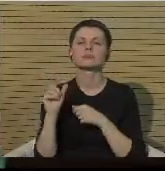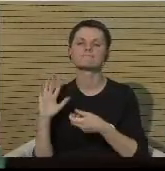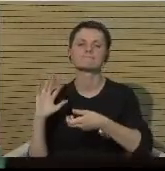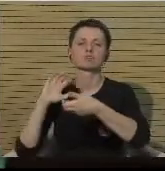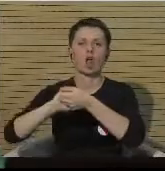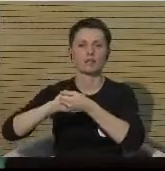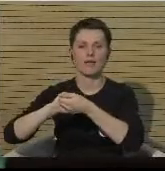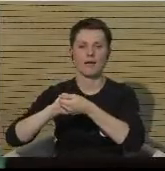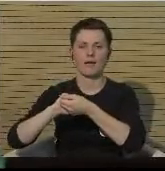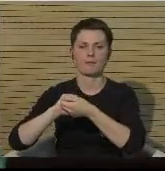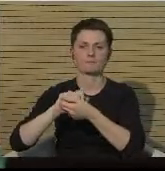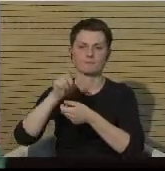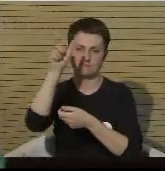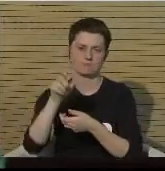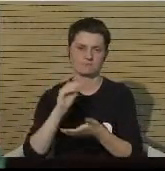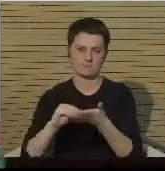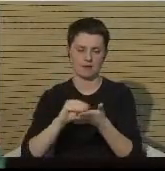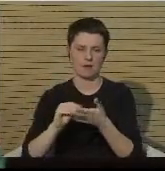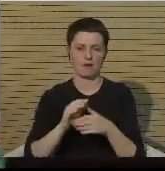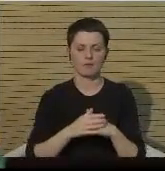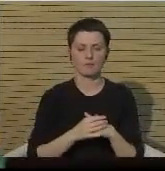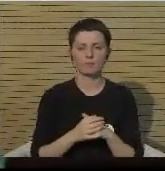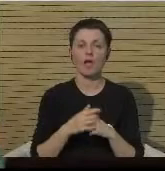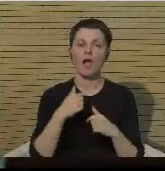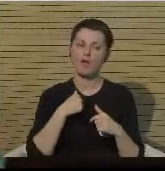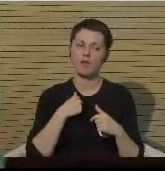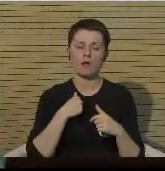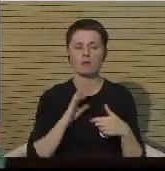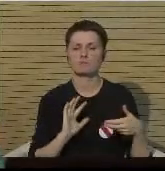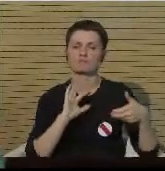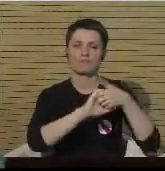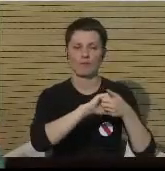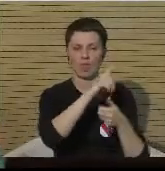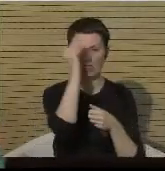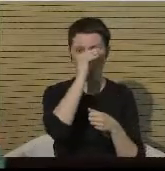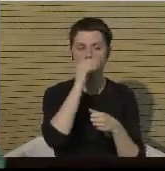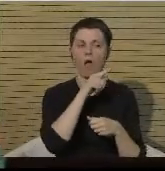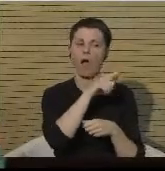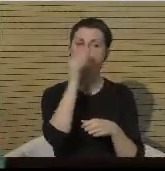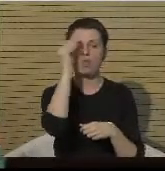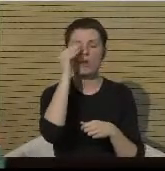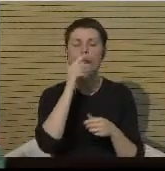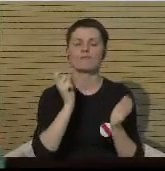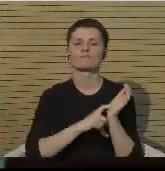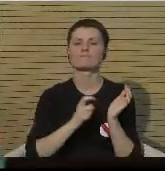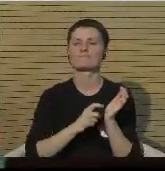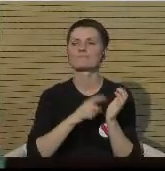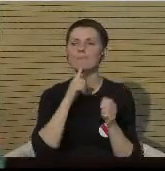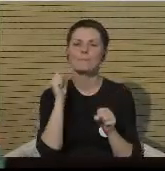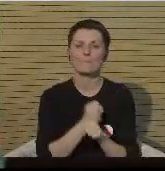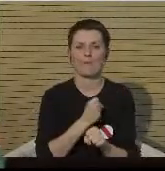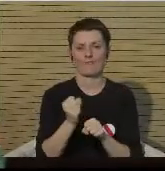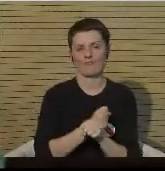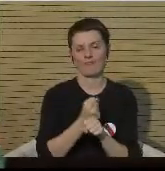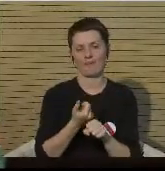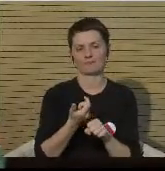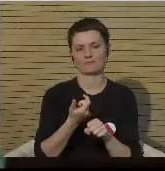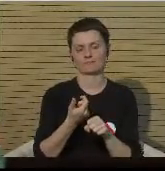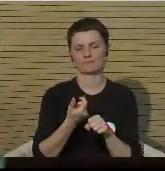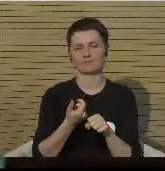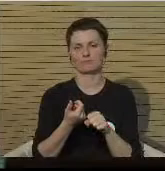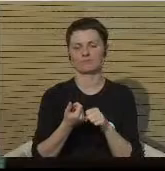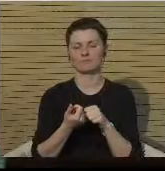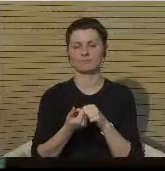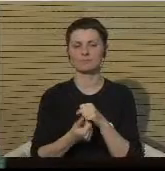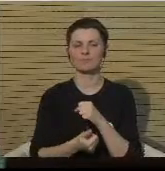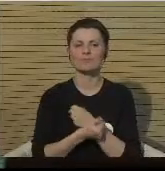As Yuri solidarizes with a person, not. And I keep in